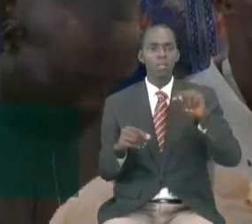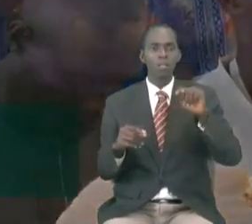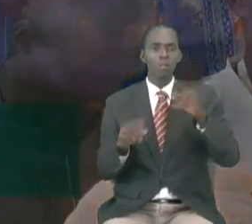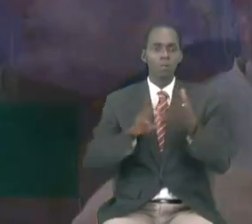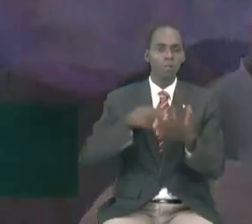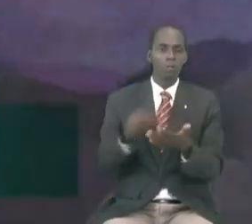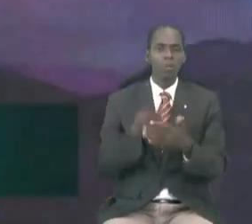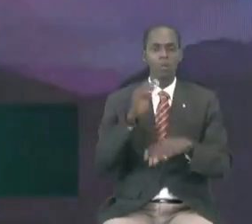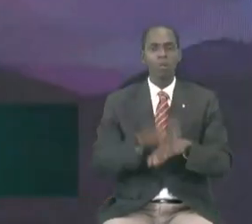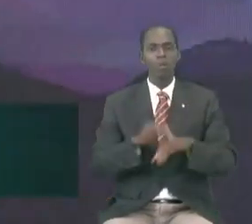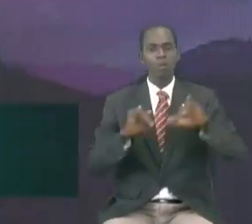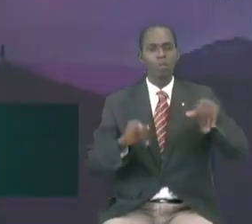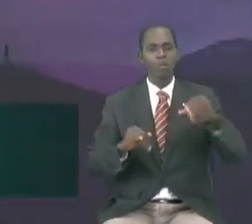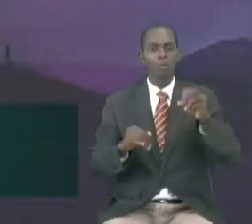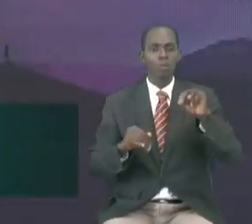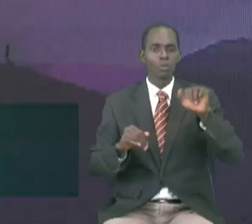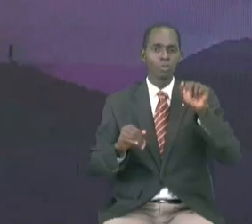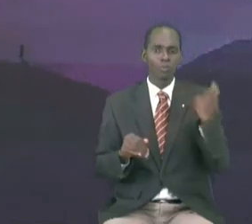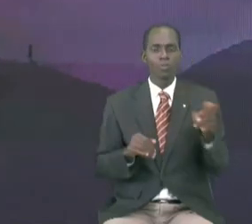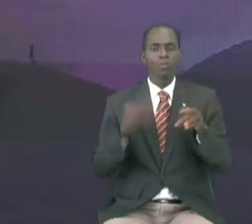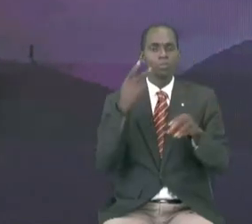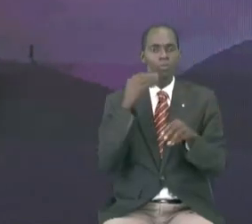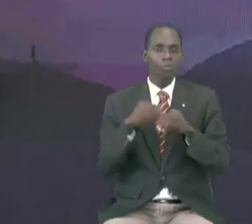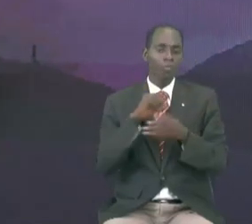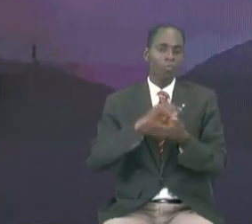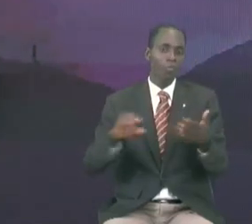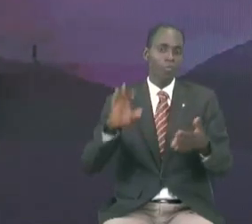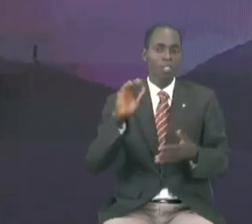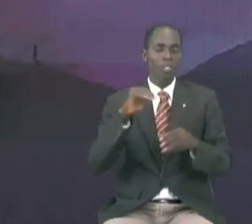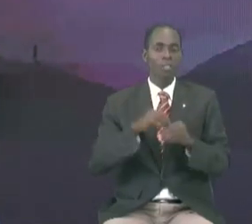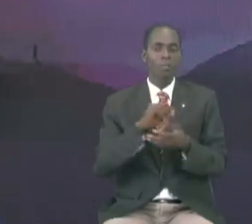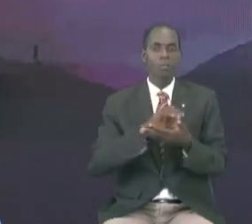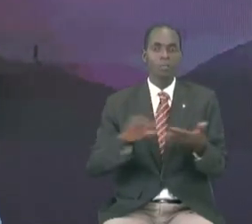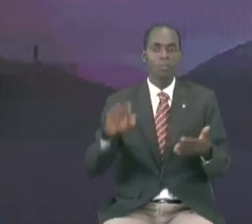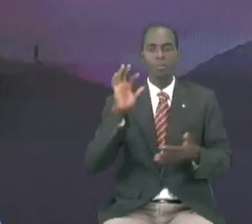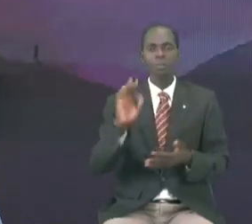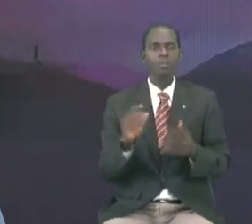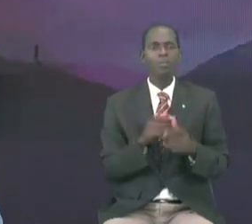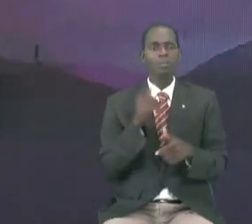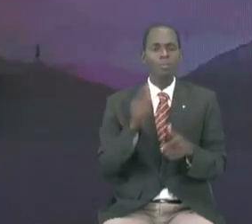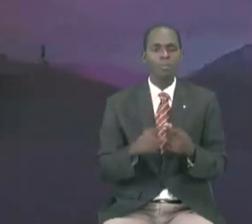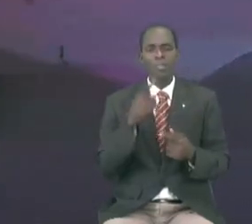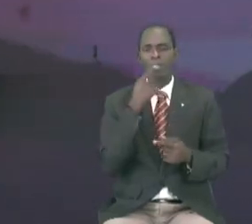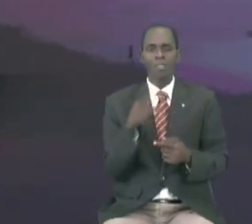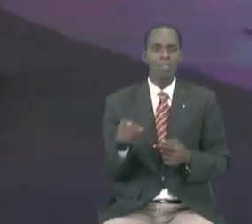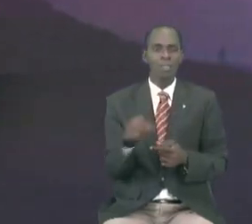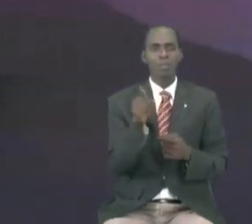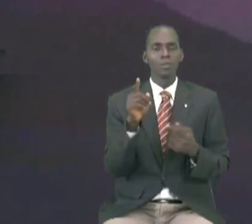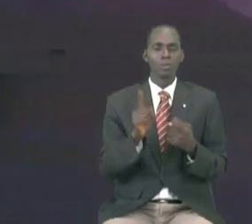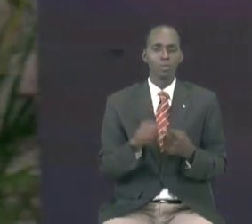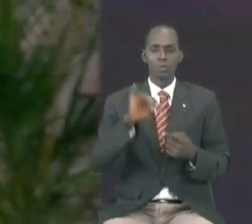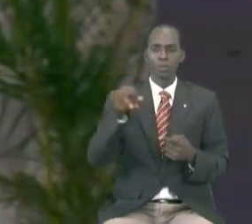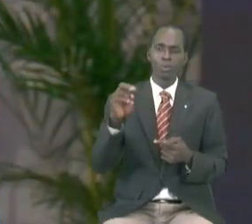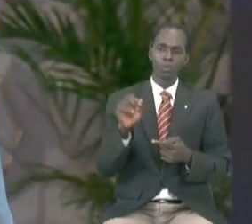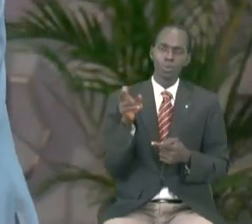they unto him, let us, tell us, we pray, we pray thee, we plead with you,